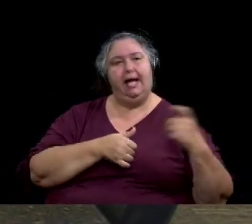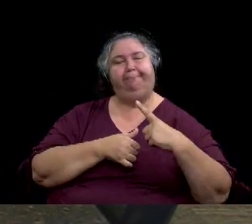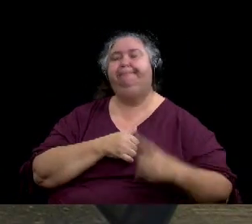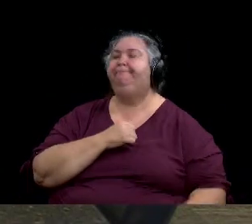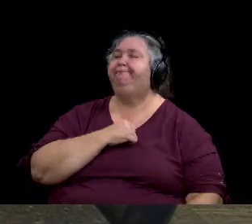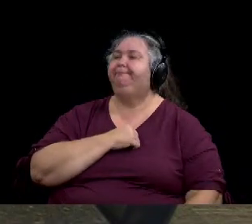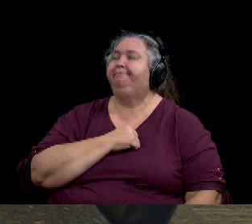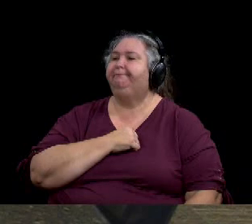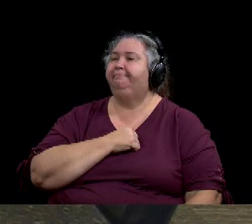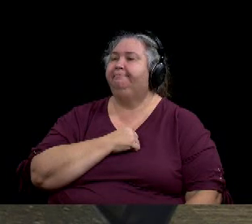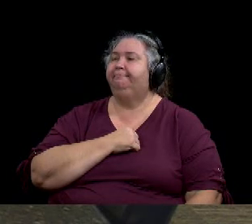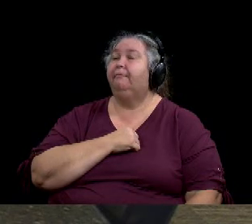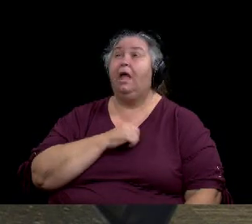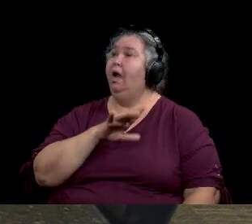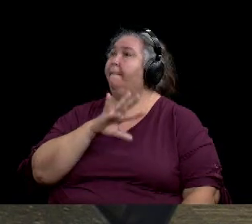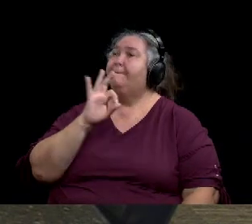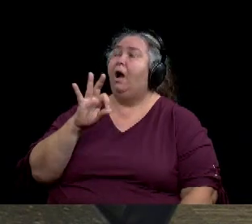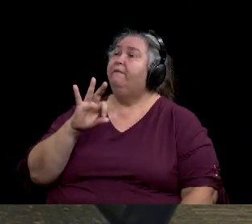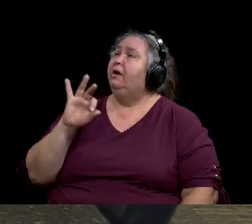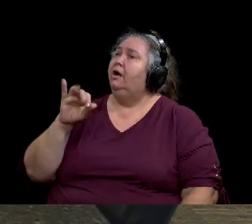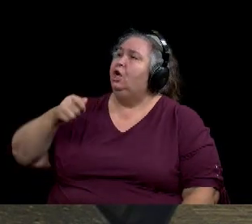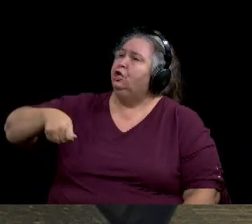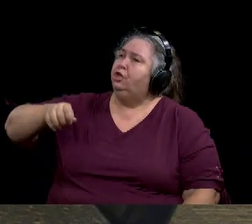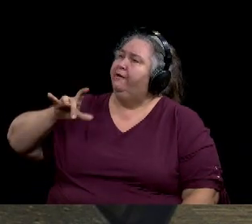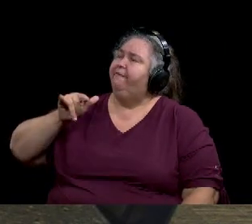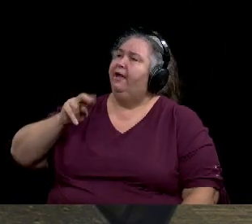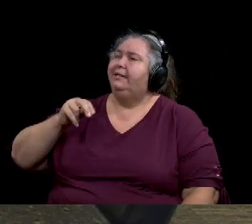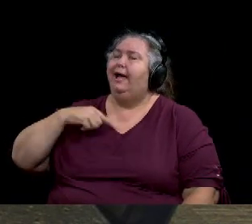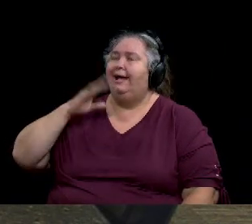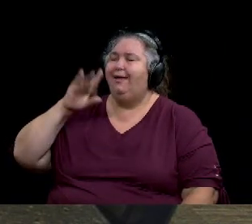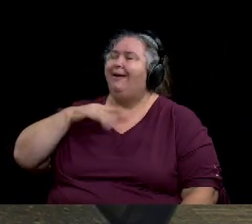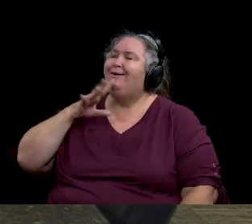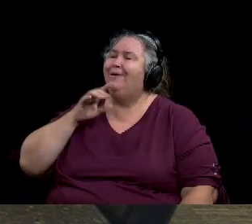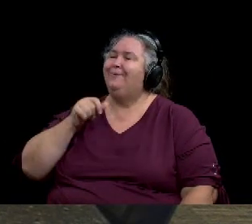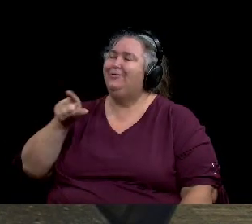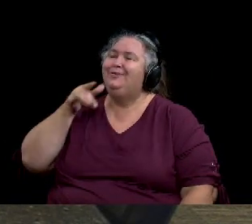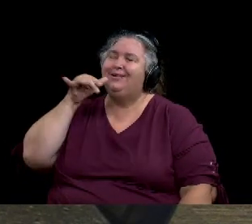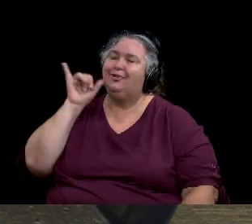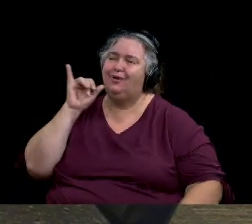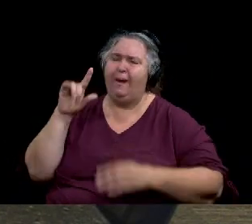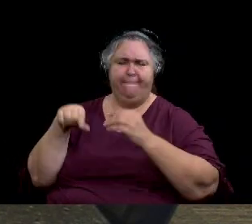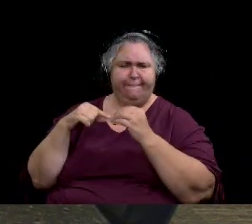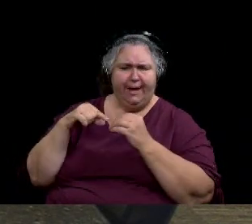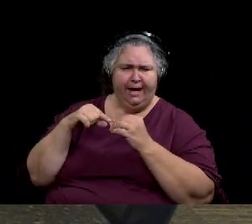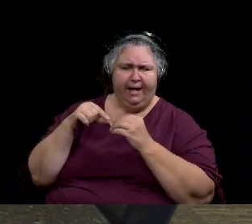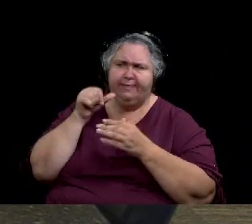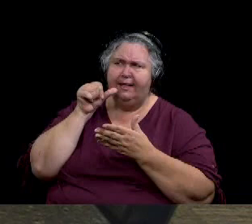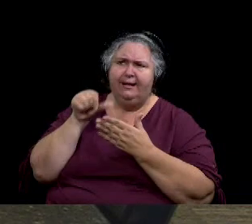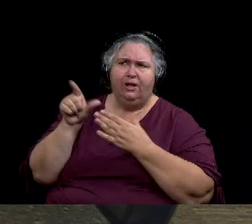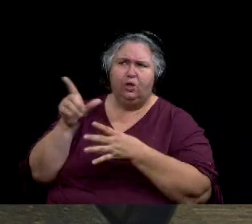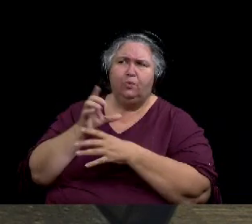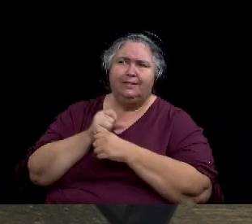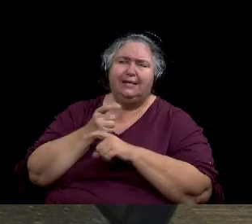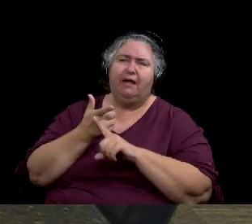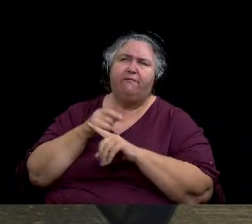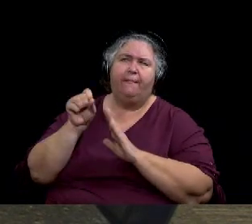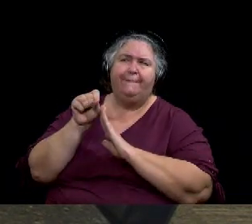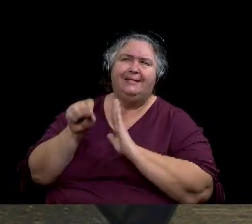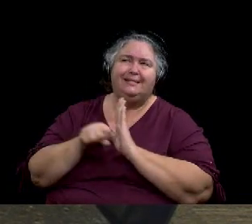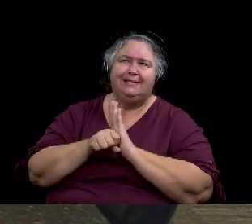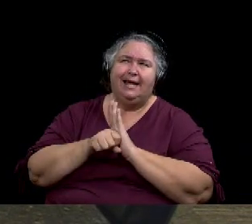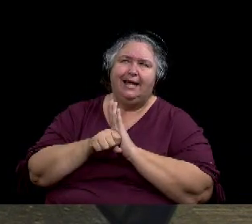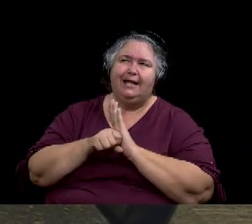question. Perfect. Judge Felton, I know that I was talking with you yesterday about this letter that you received from the state